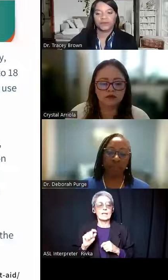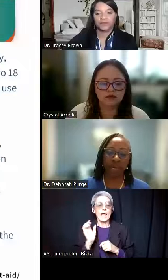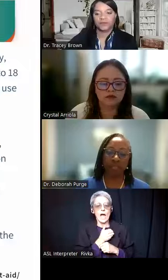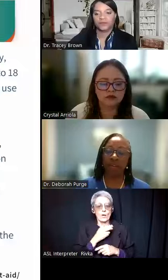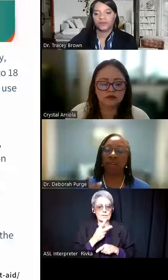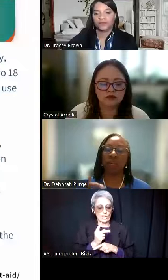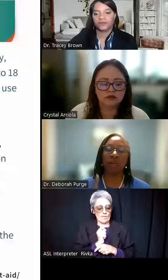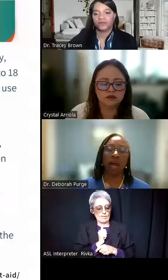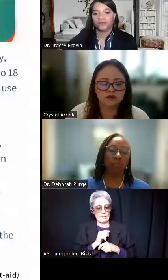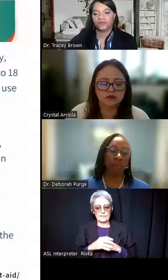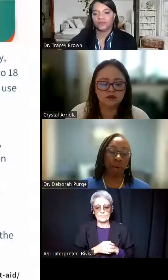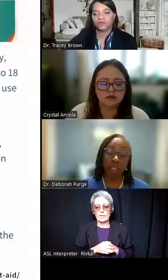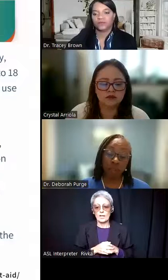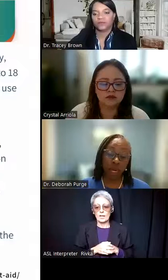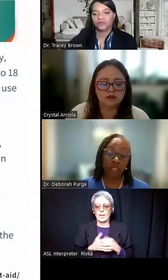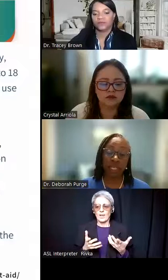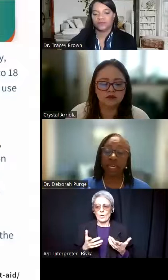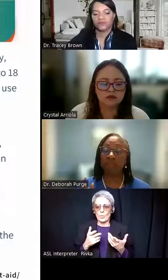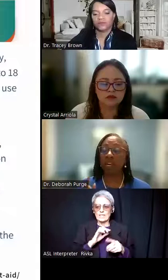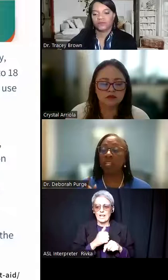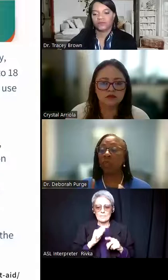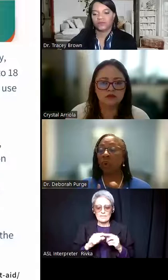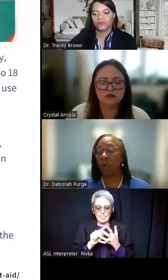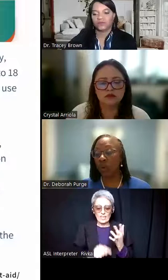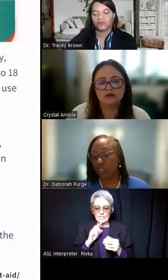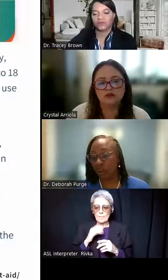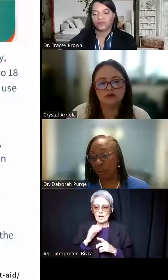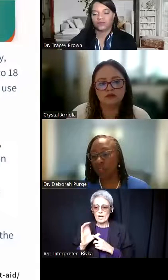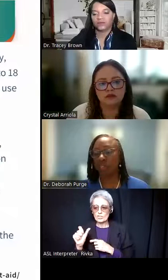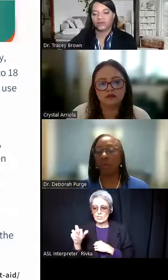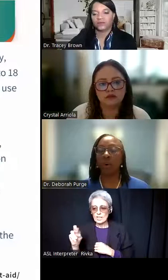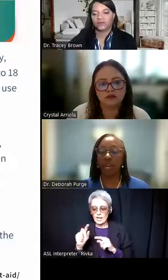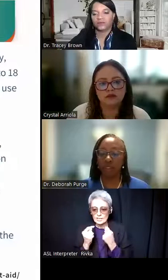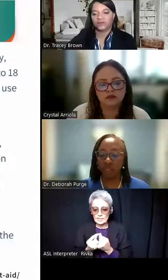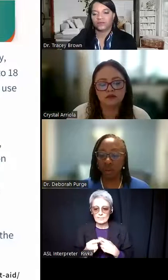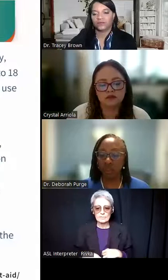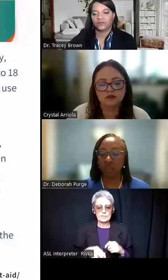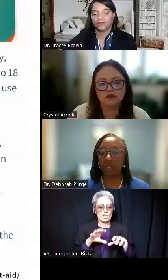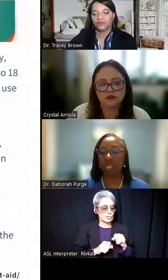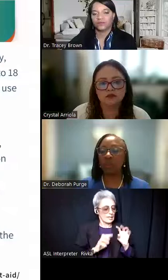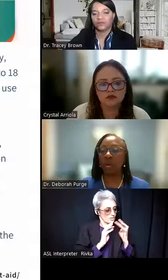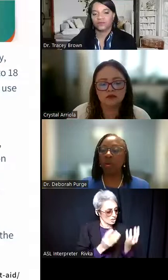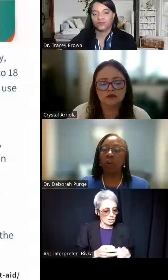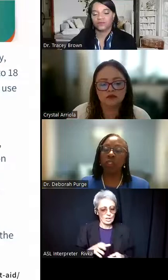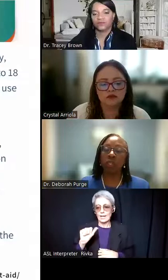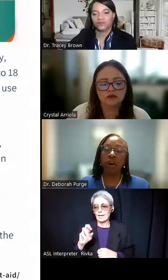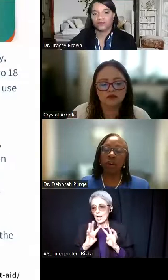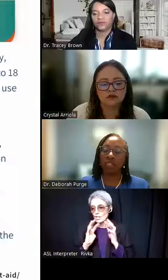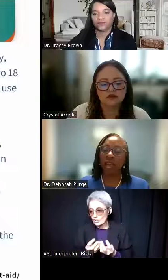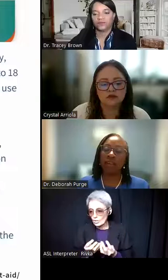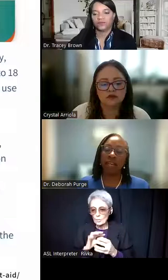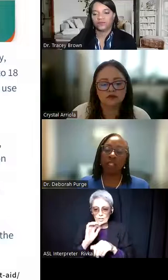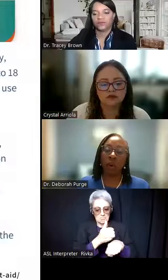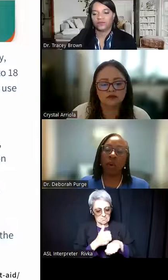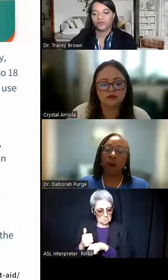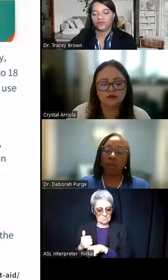put in place from our cultural care team to our grief circles, to our care circles. So this is when our